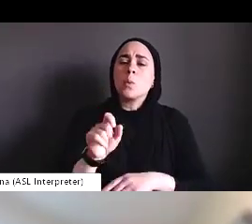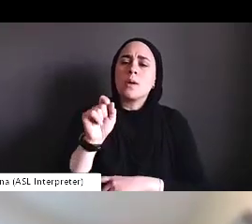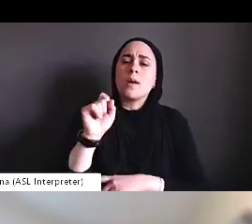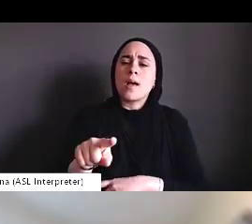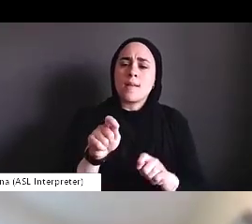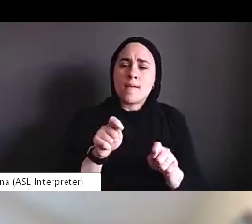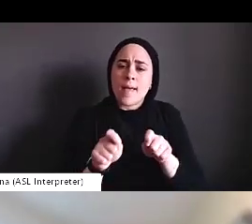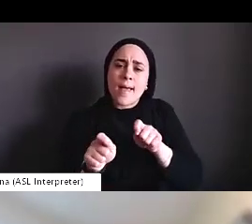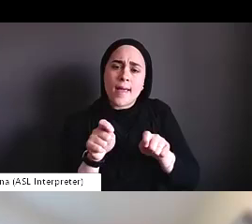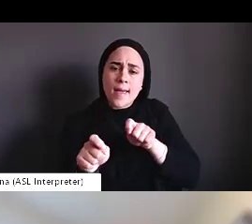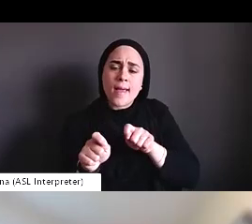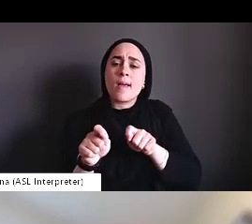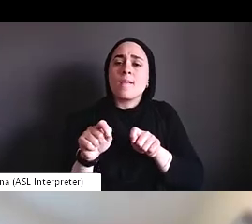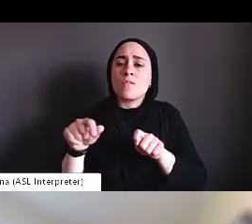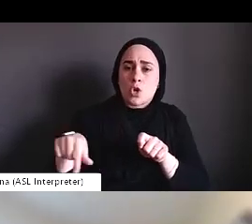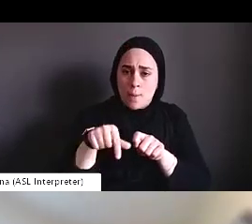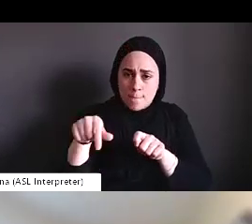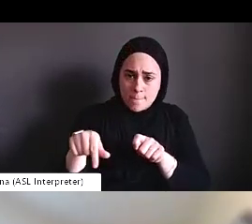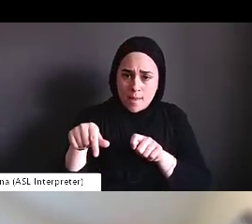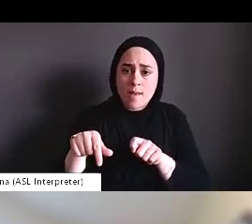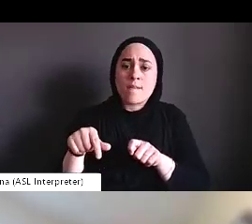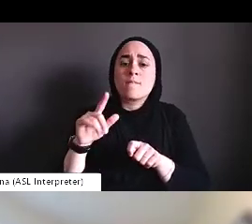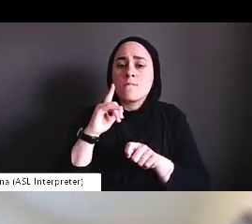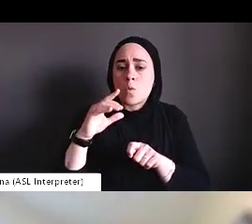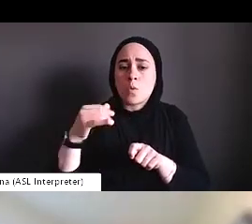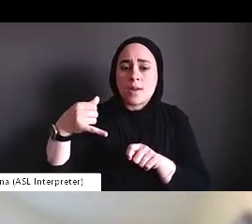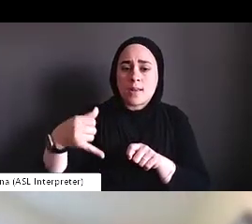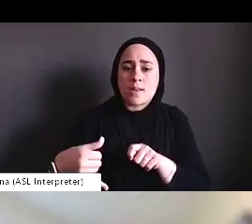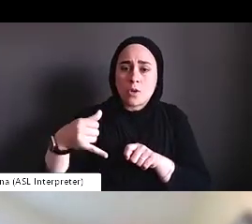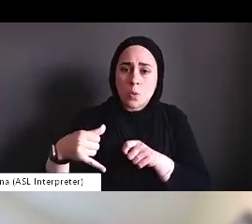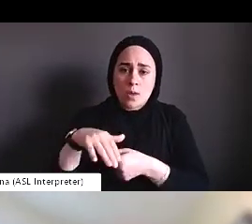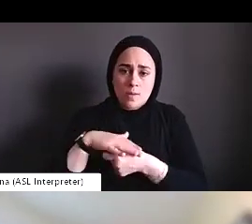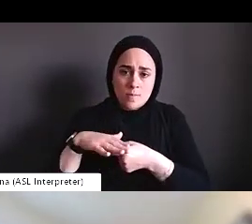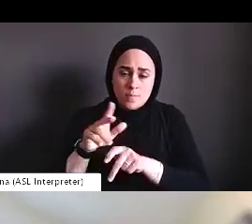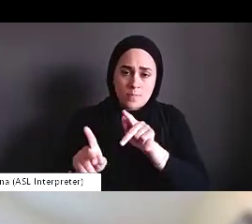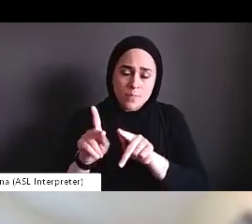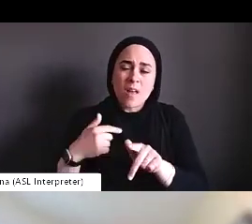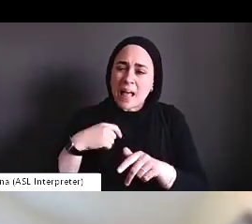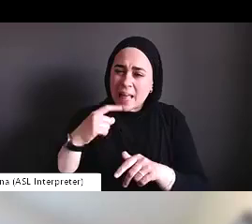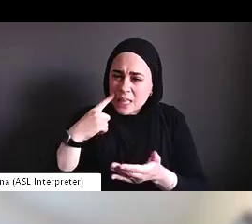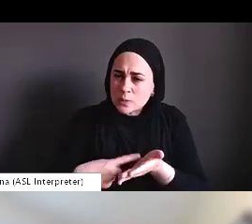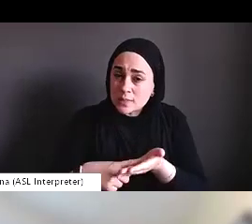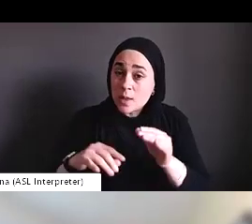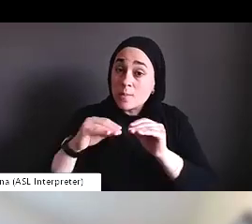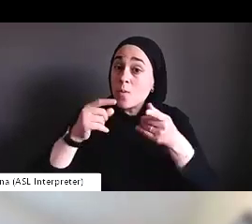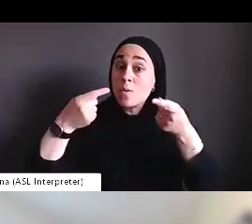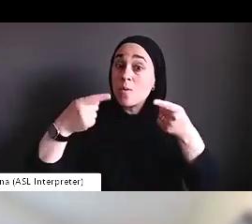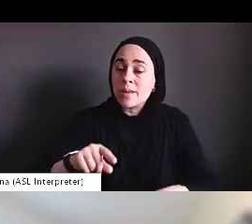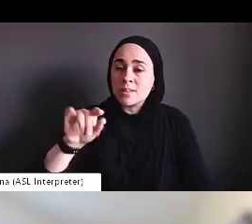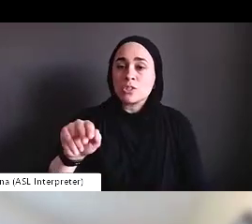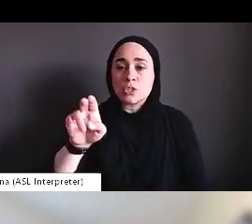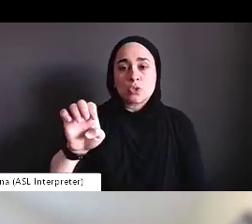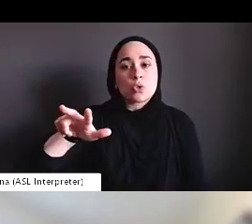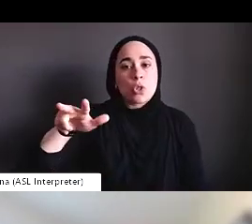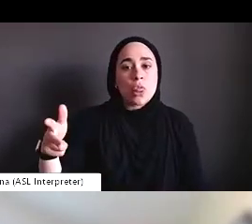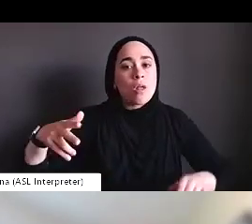adaptation that was done in Quebec for Inuit populations, and I do believe that we'll talk more about this on June 3rd. It's not currently